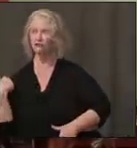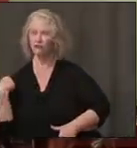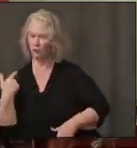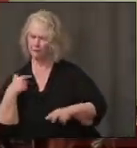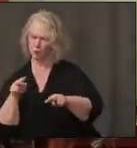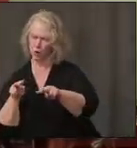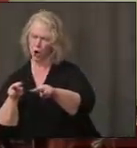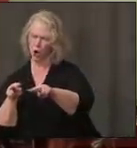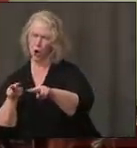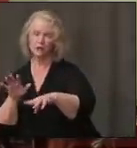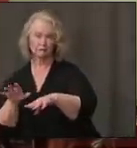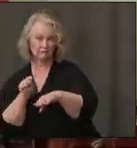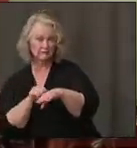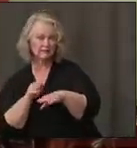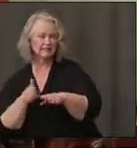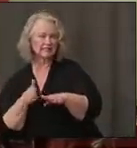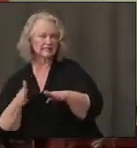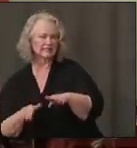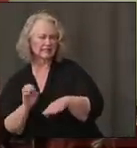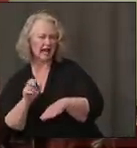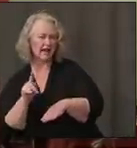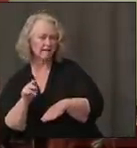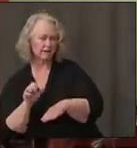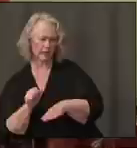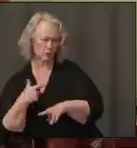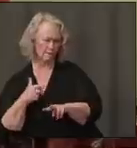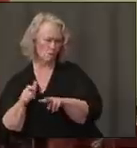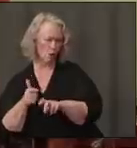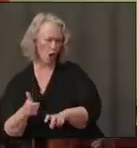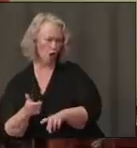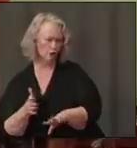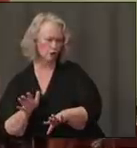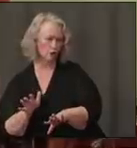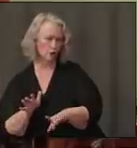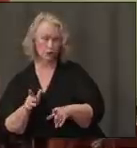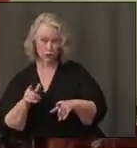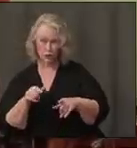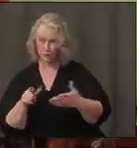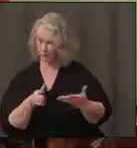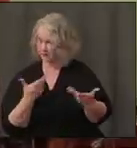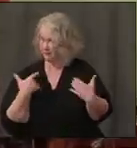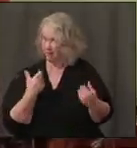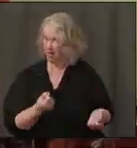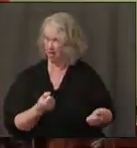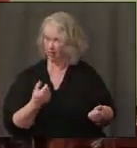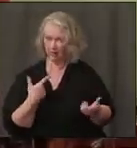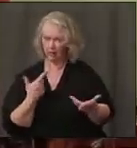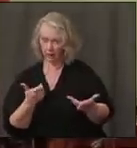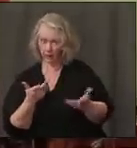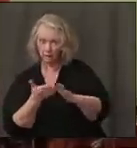side effects are a problem when you're taking healthy people and then potentially make them sick.